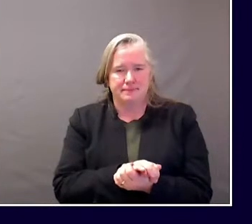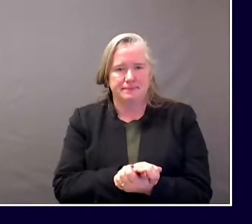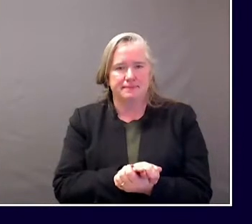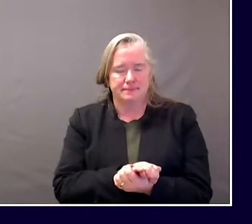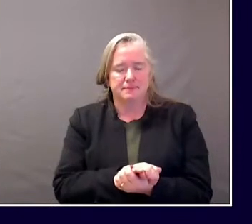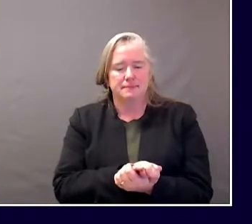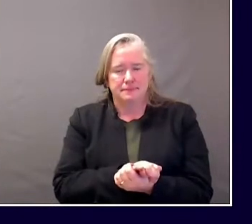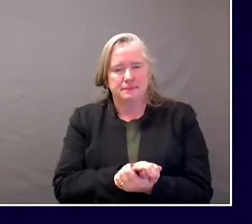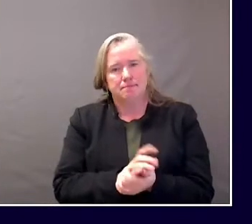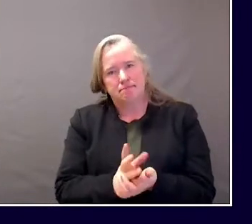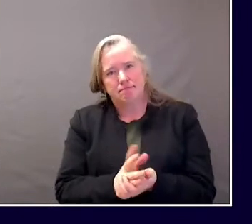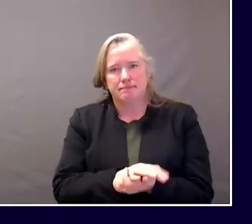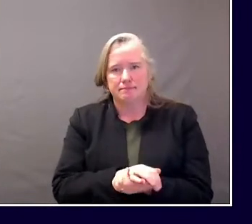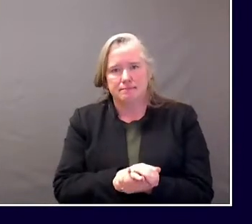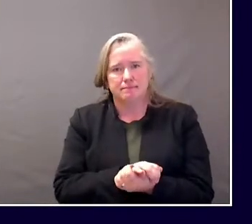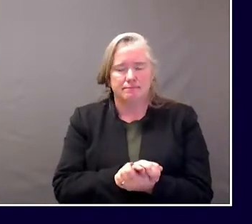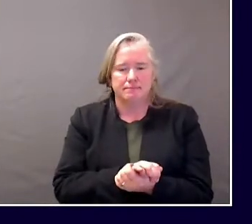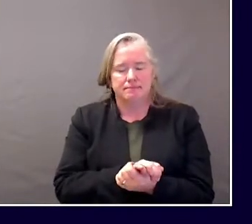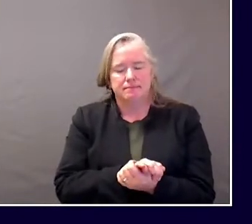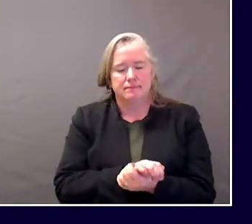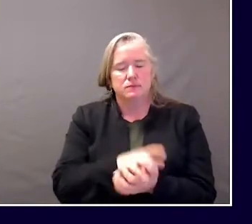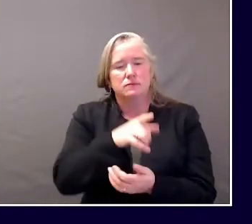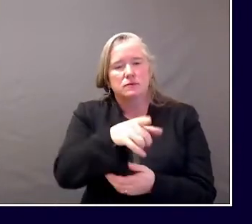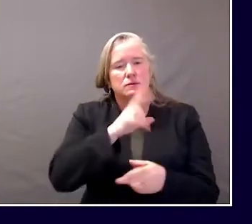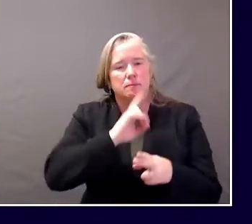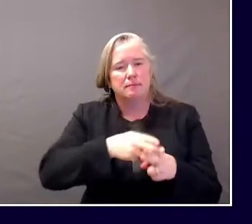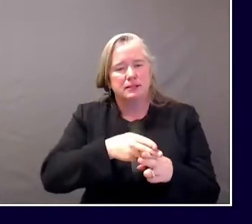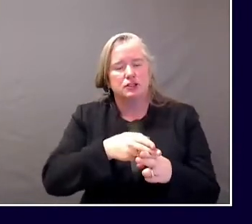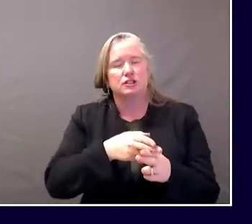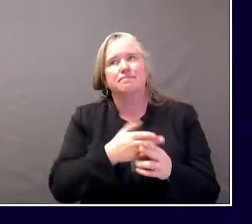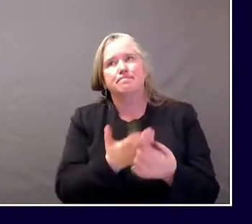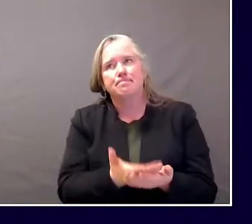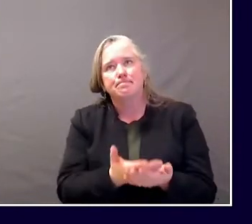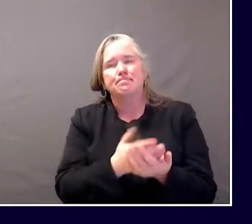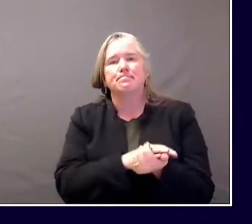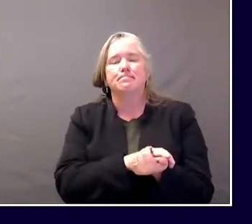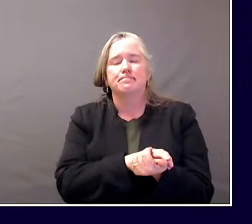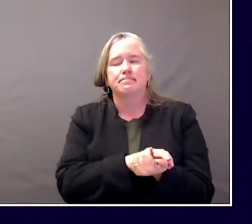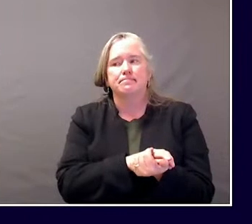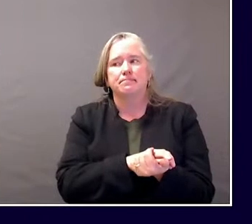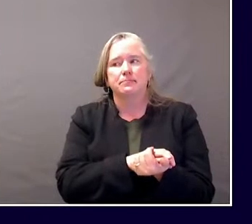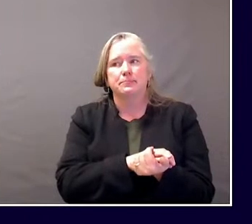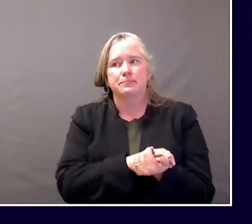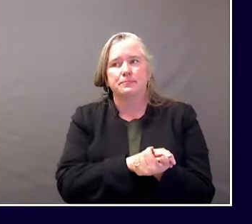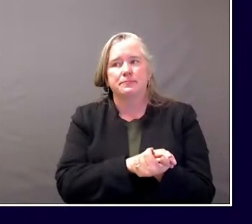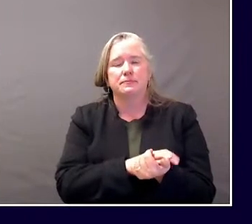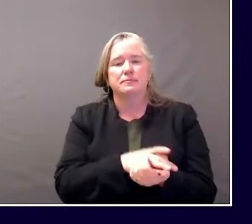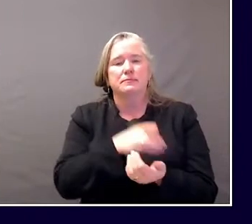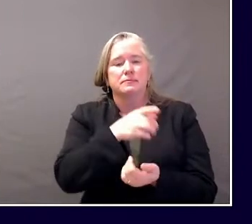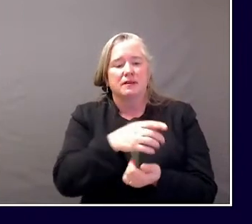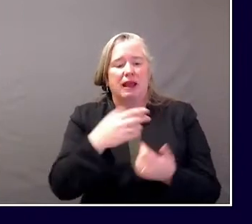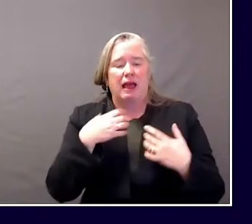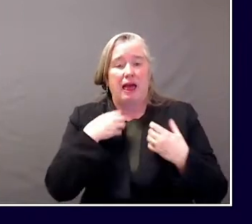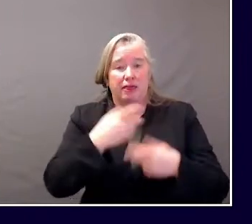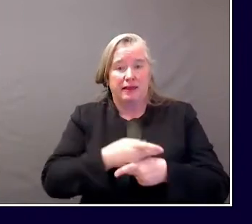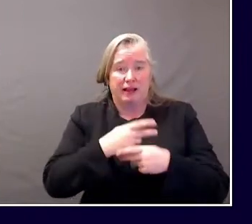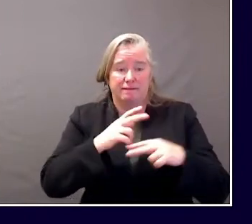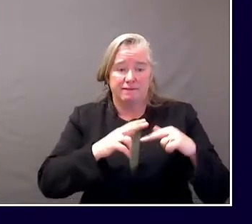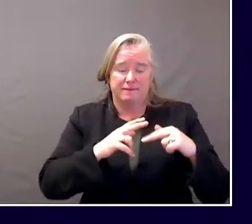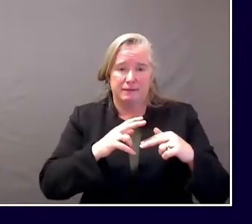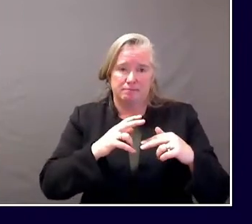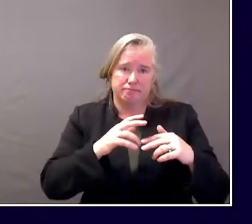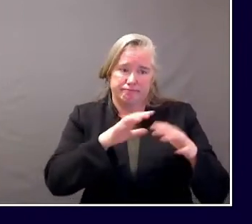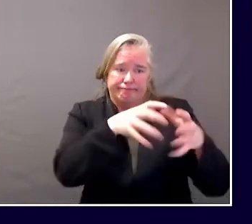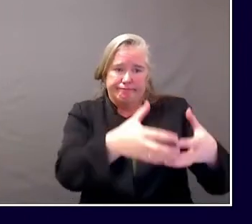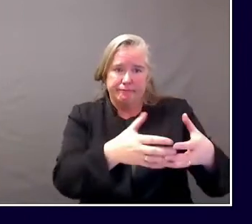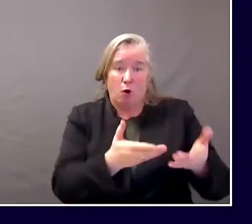I guess you were speaking earlier about the importance of uptake in healthcare facilities. That's